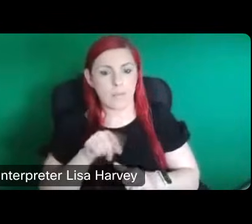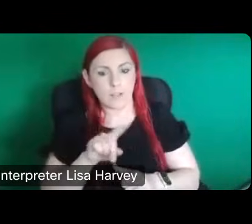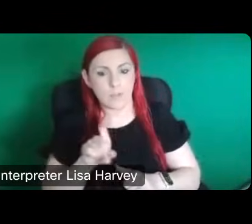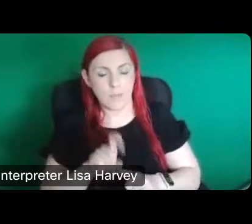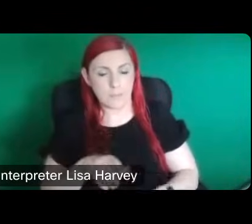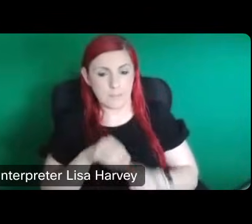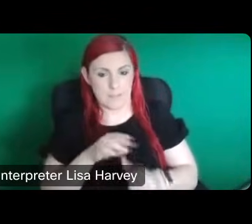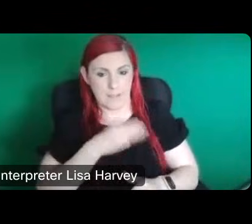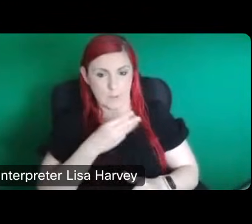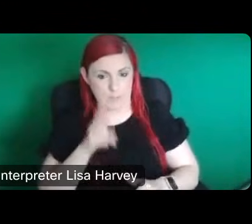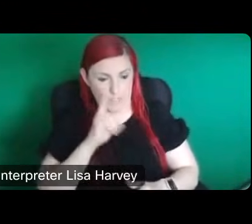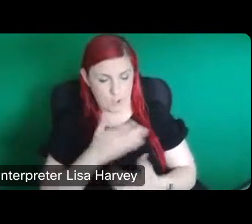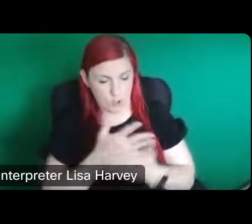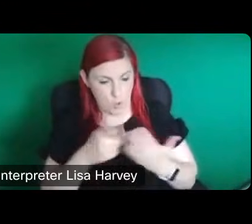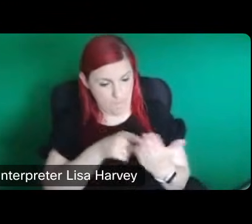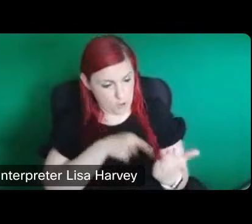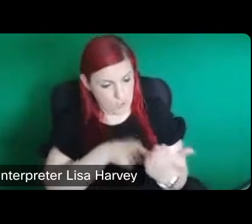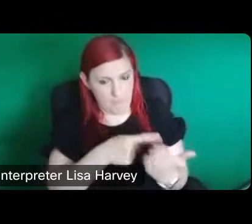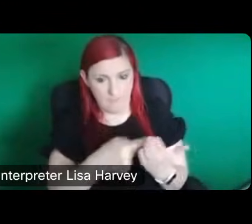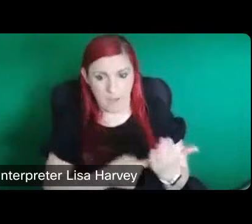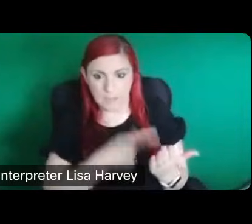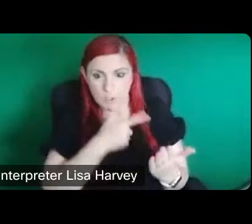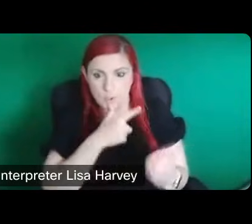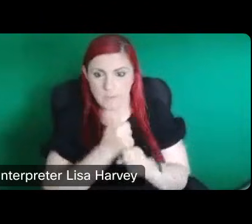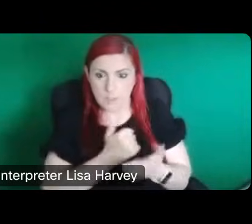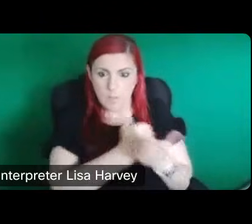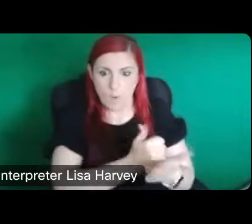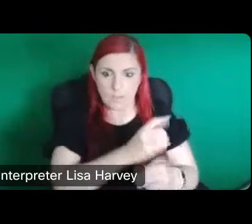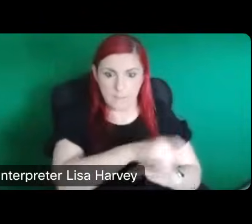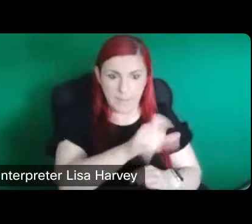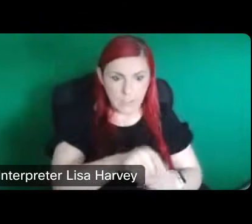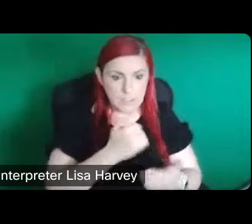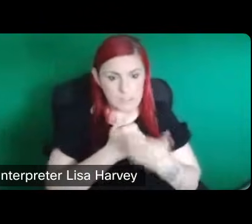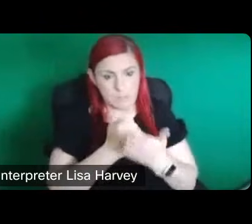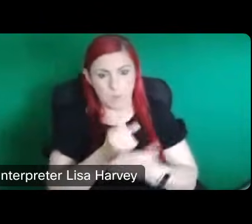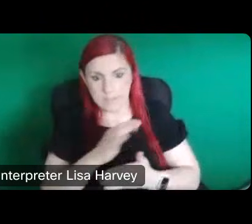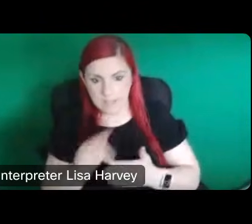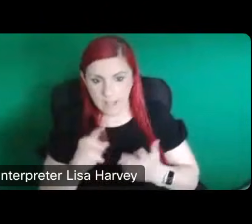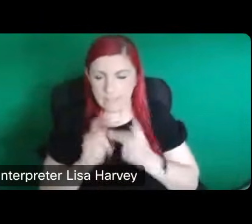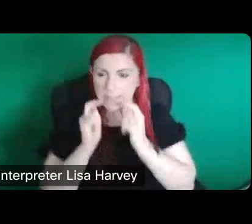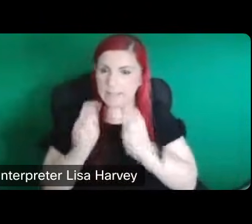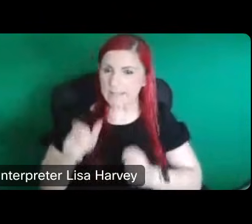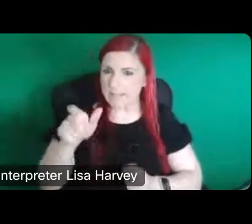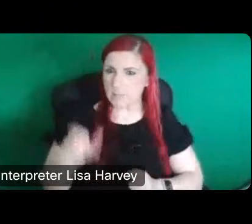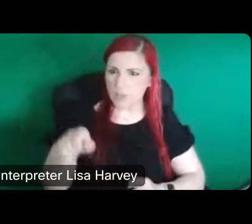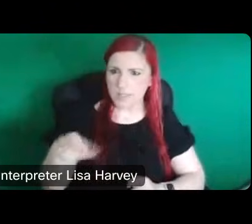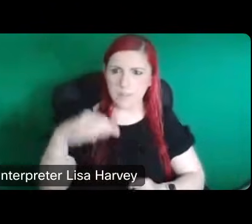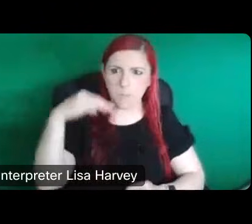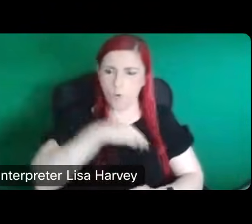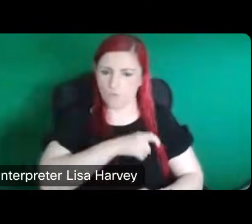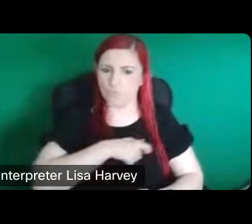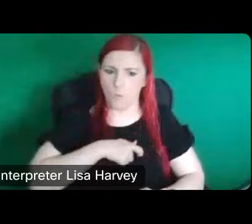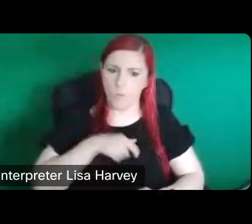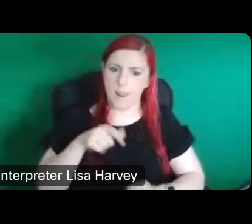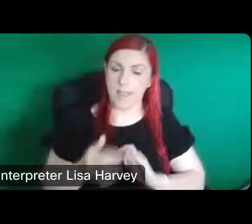about supporting people, patients and staff. The designated person is such an important role. Done well, it's a